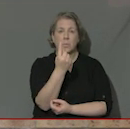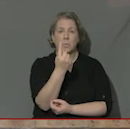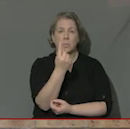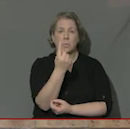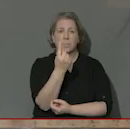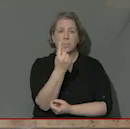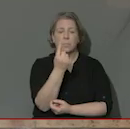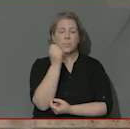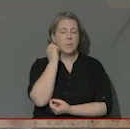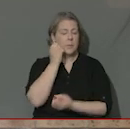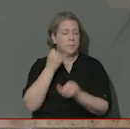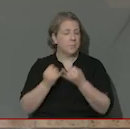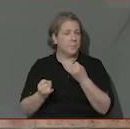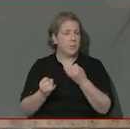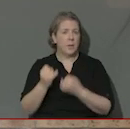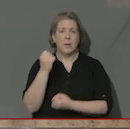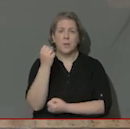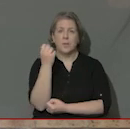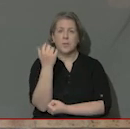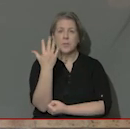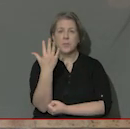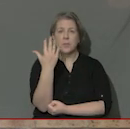the 597, sorry,